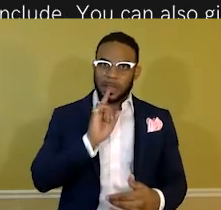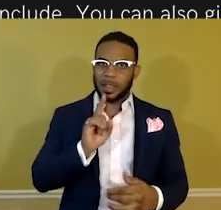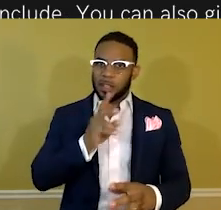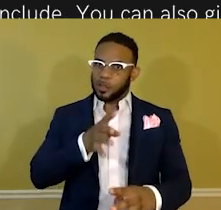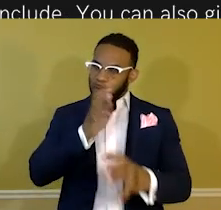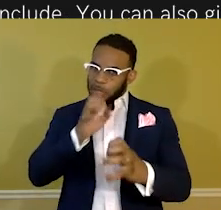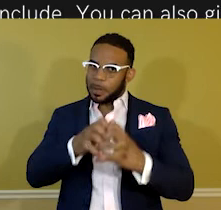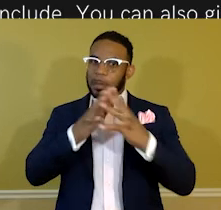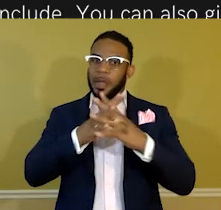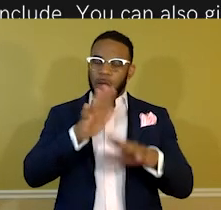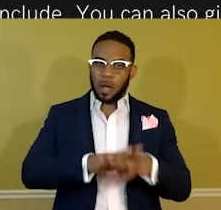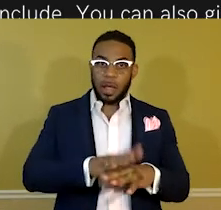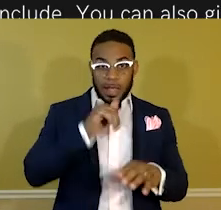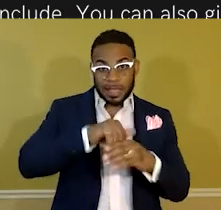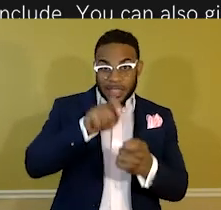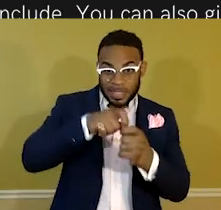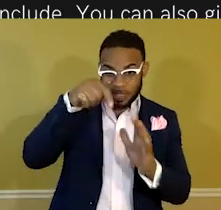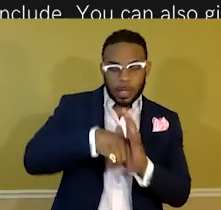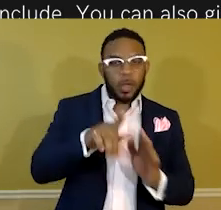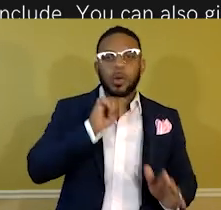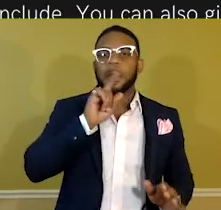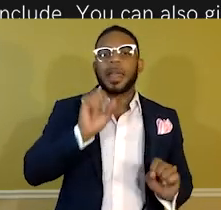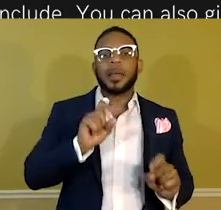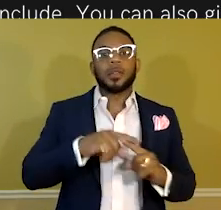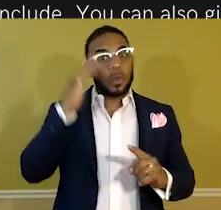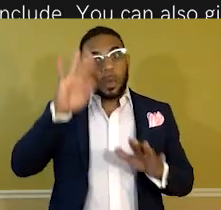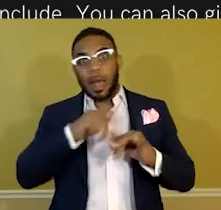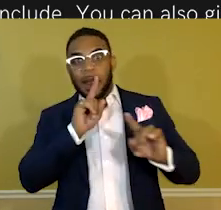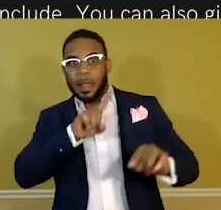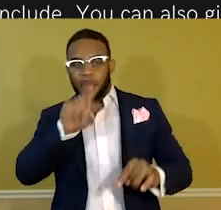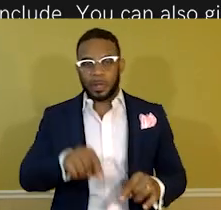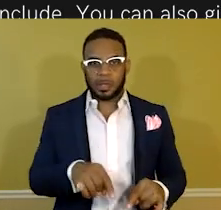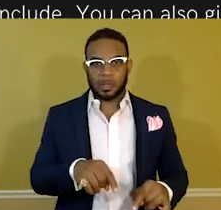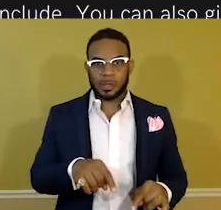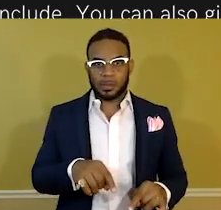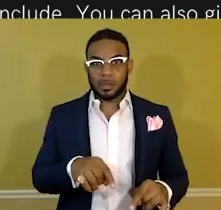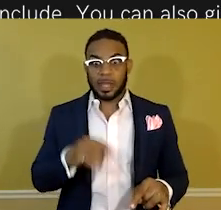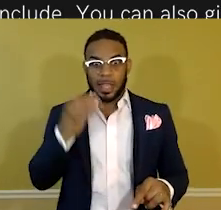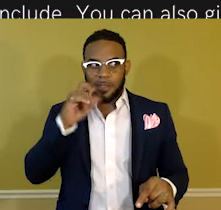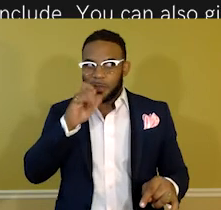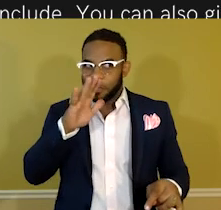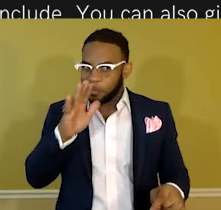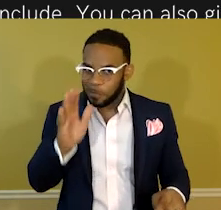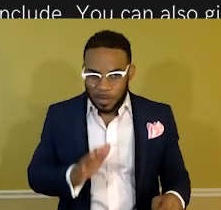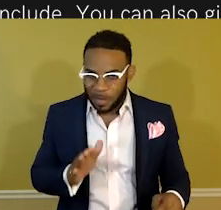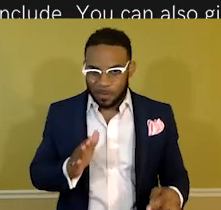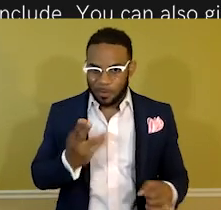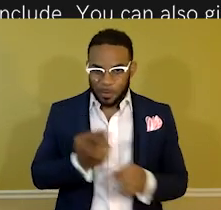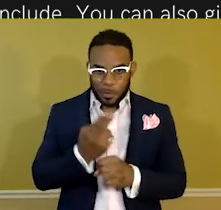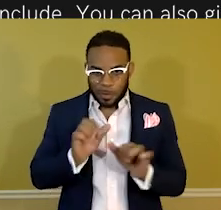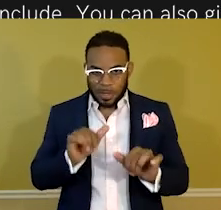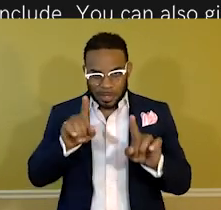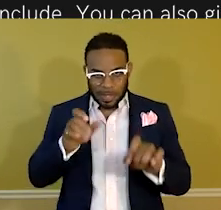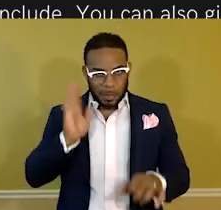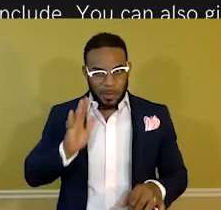strictly built on. It's in the details. You wouldn't be able to know how to answer this question. If you've never usability tested